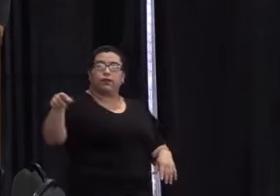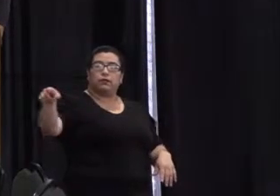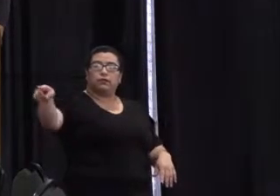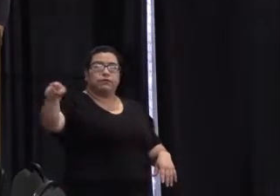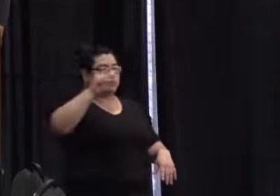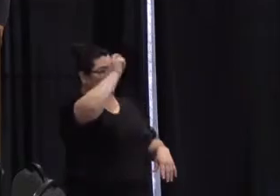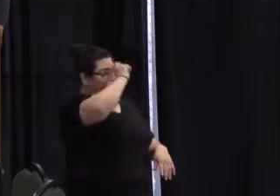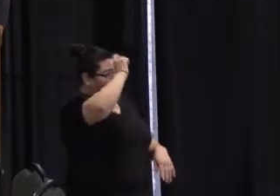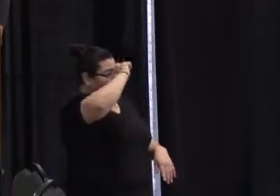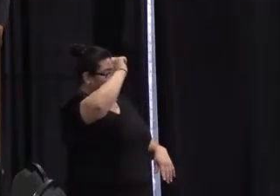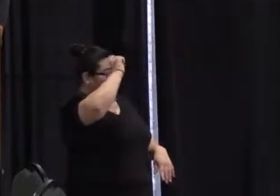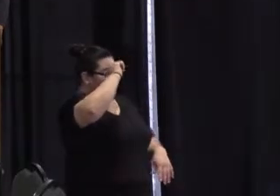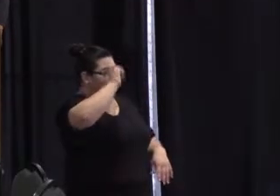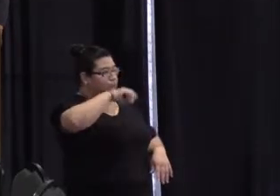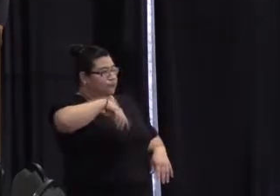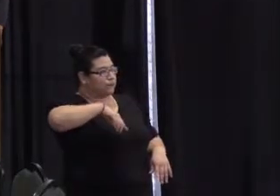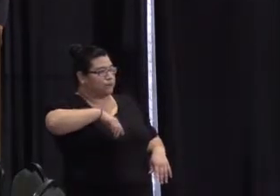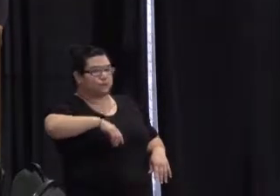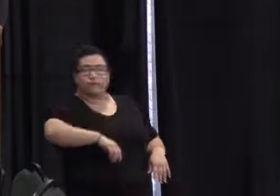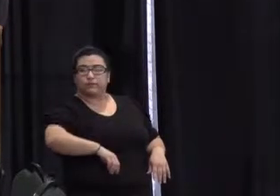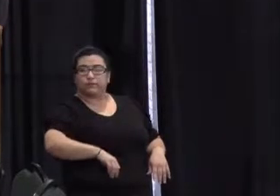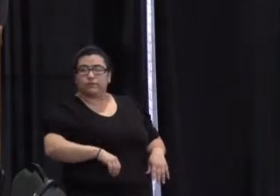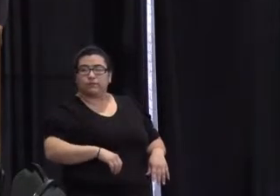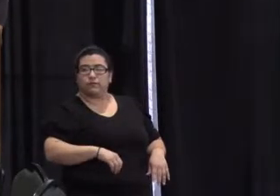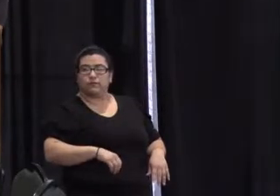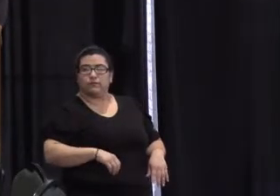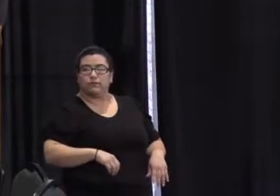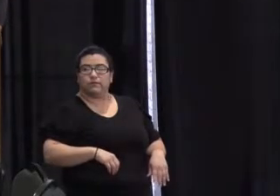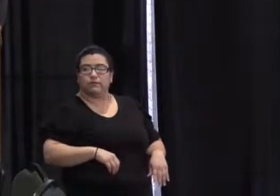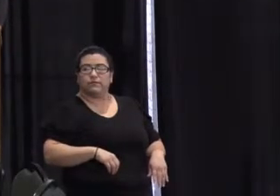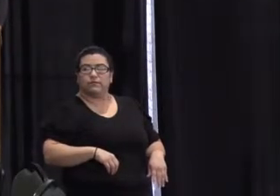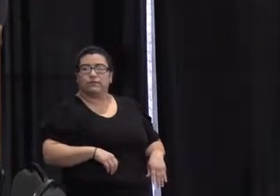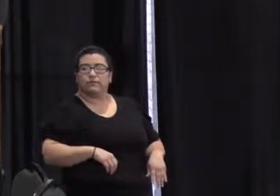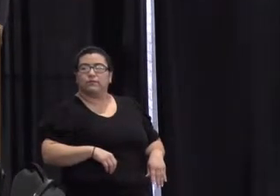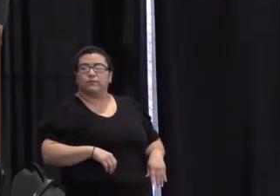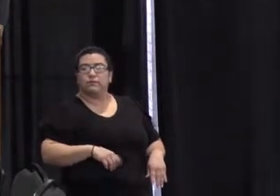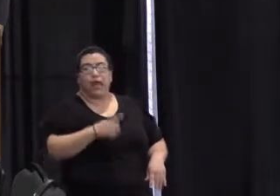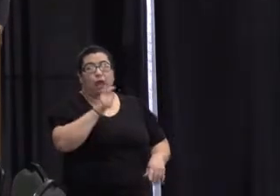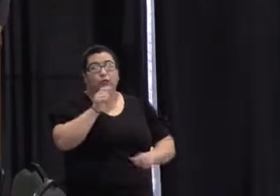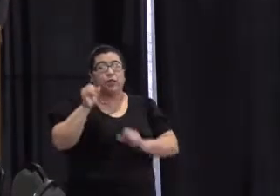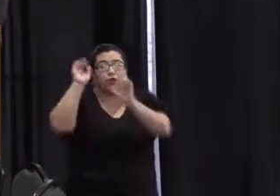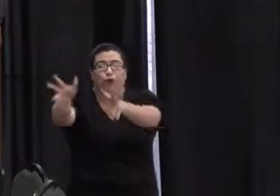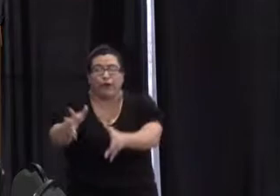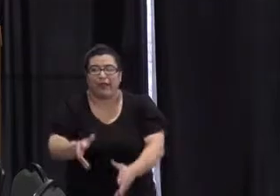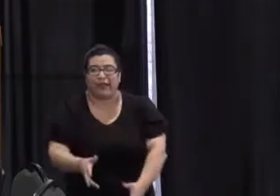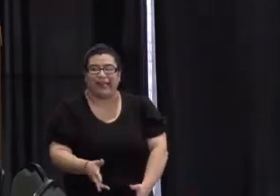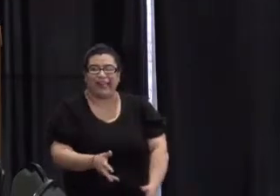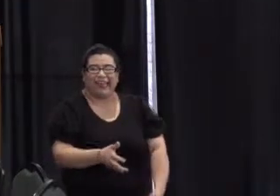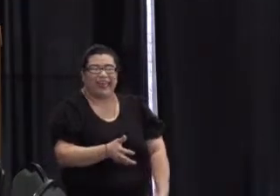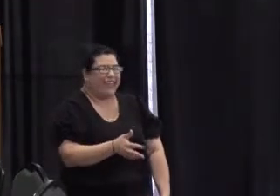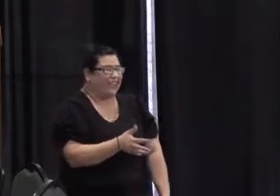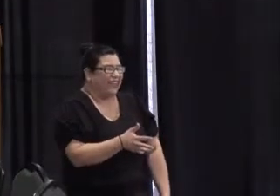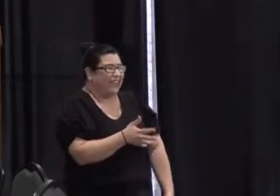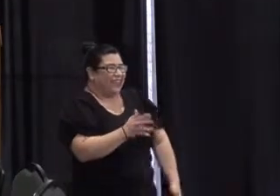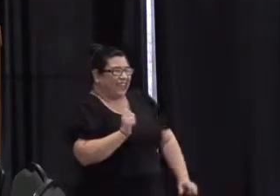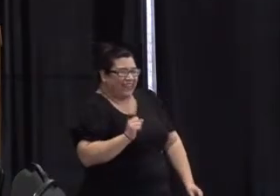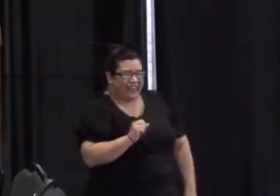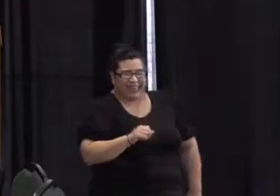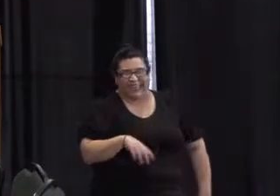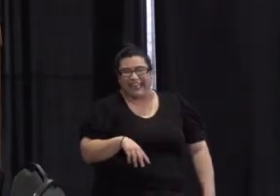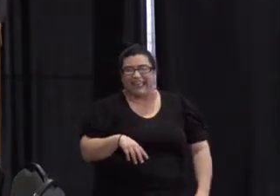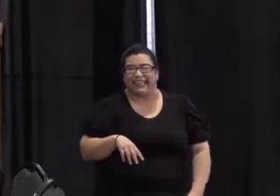And we're doing the OER. Oh, There are I was areas gonna throw that at you.